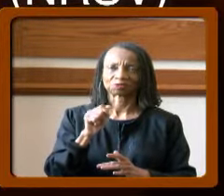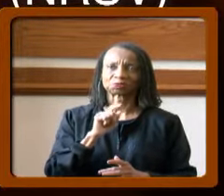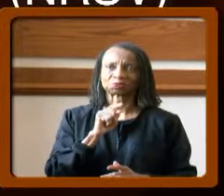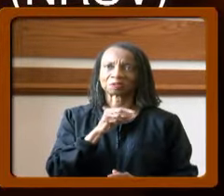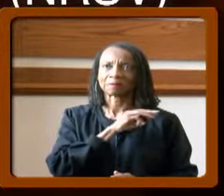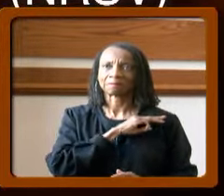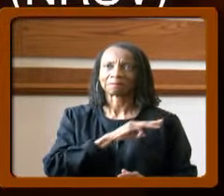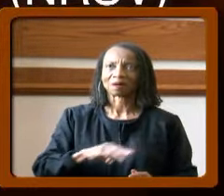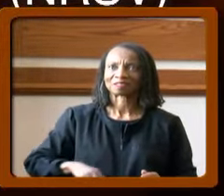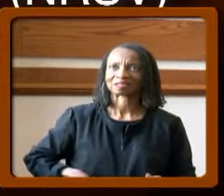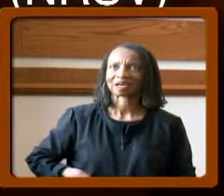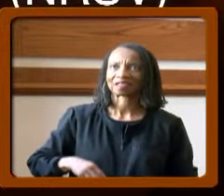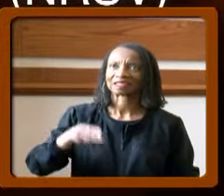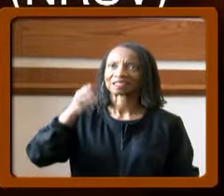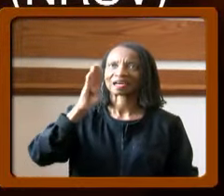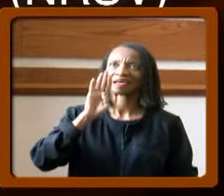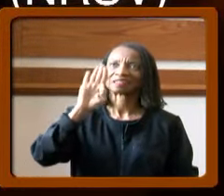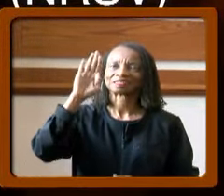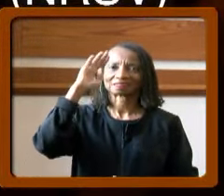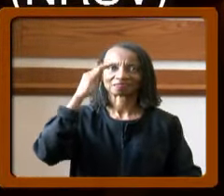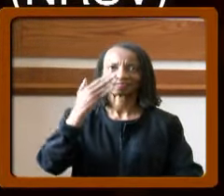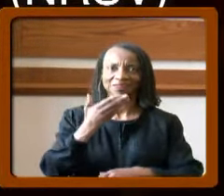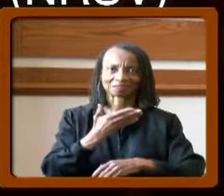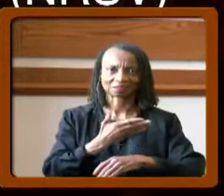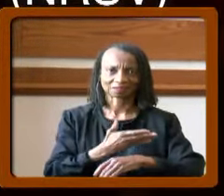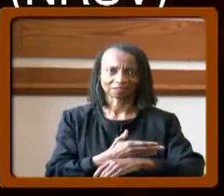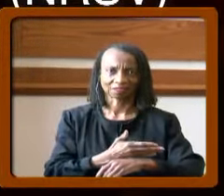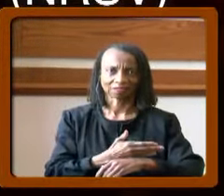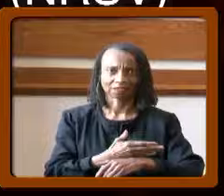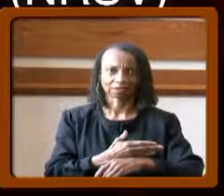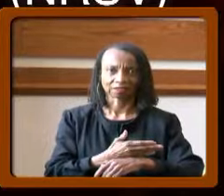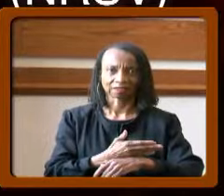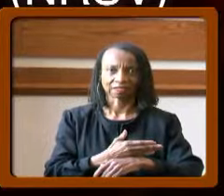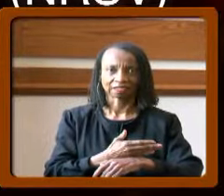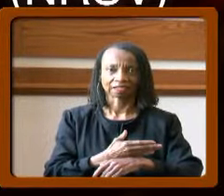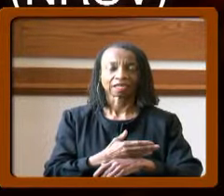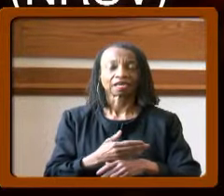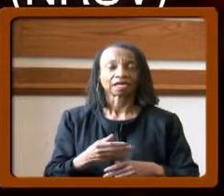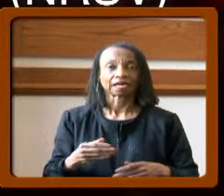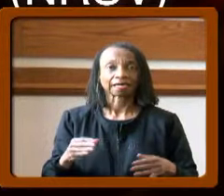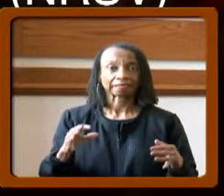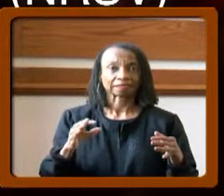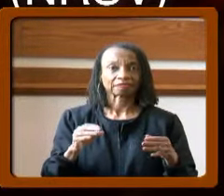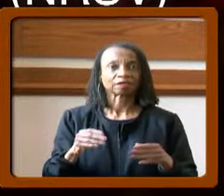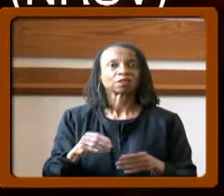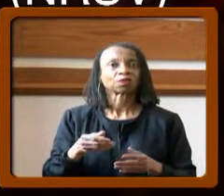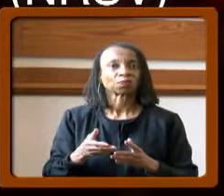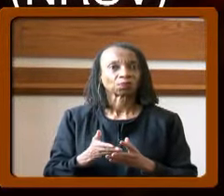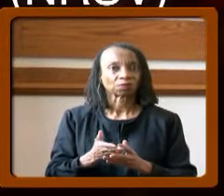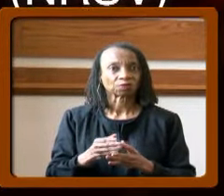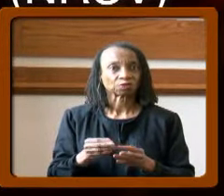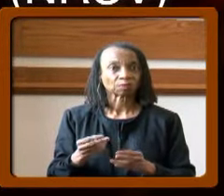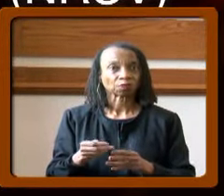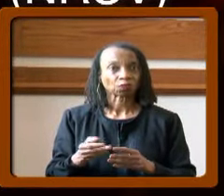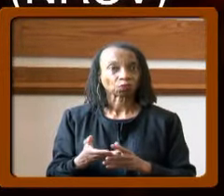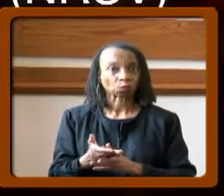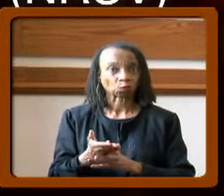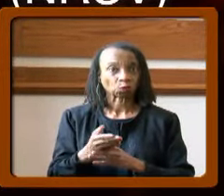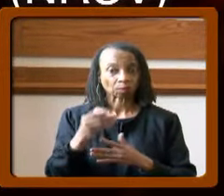the Son of God, and that through believing, you may have life